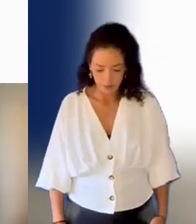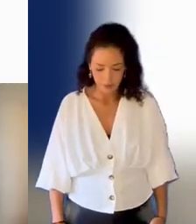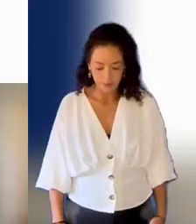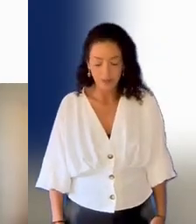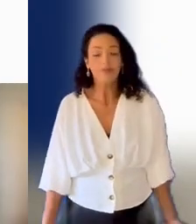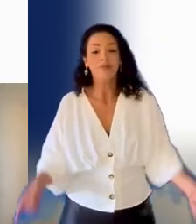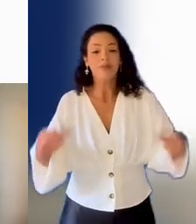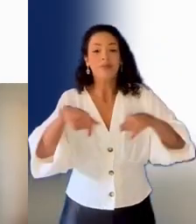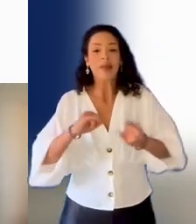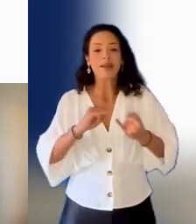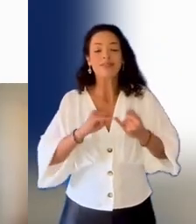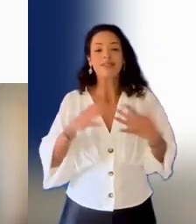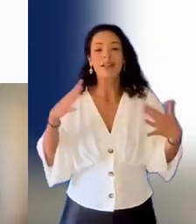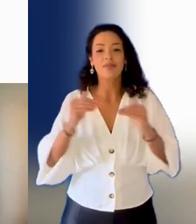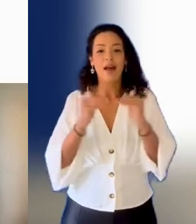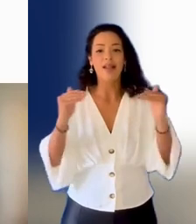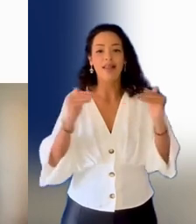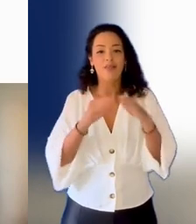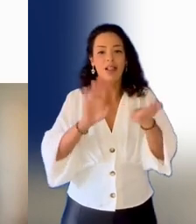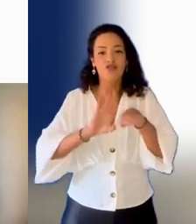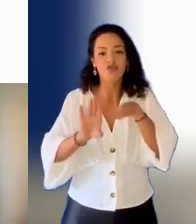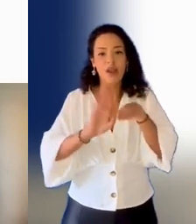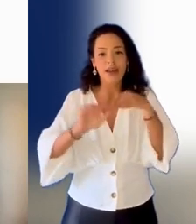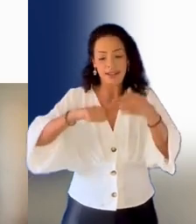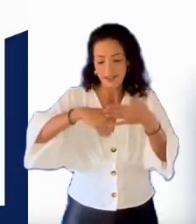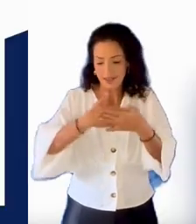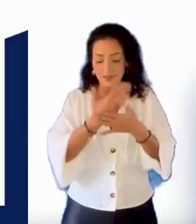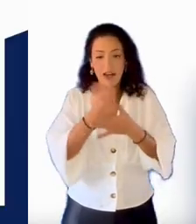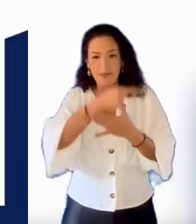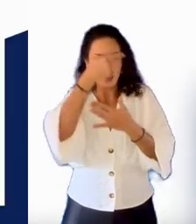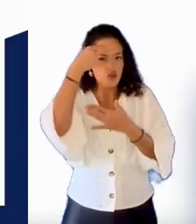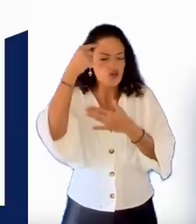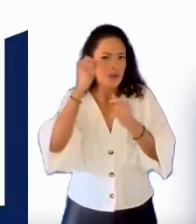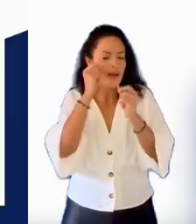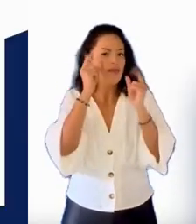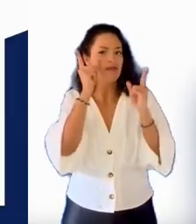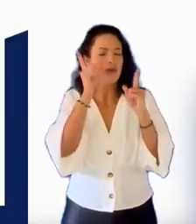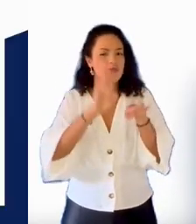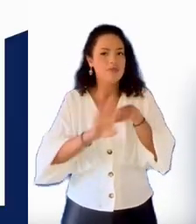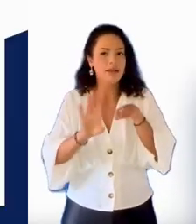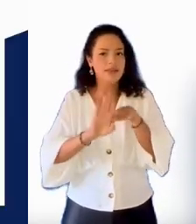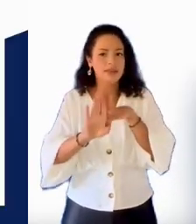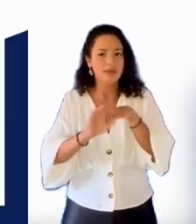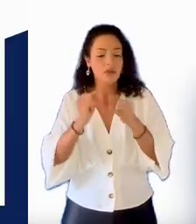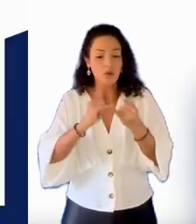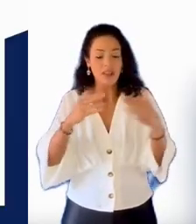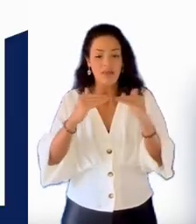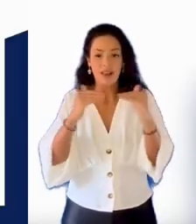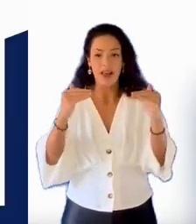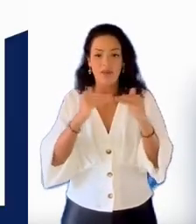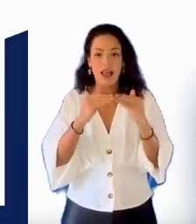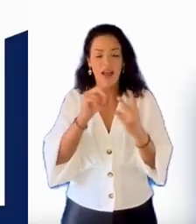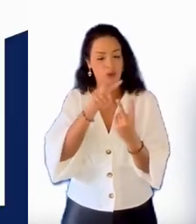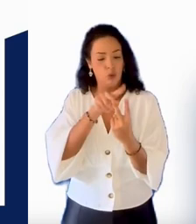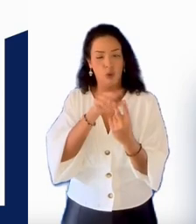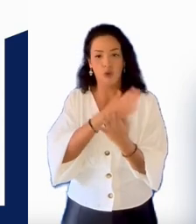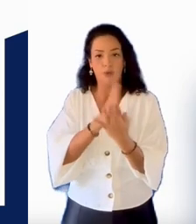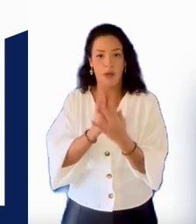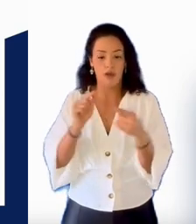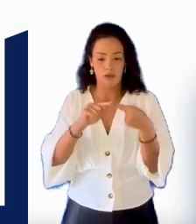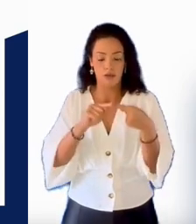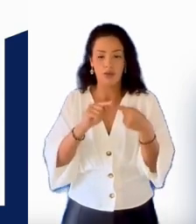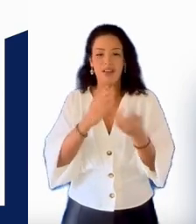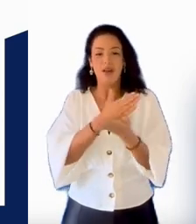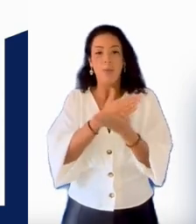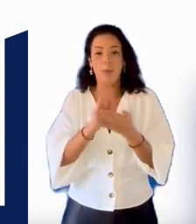Welcome to the Silver Level Training, Developing Trauma-Informed Practice. The Silver Level Training is comprised of two parts, Chapter